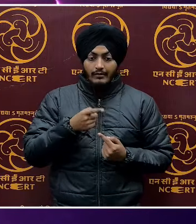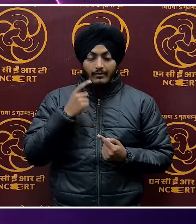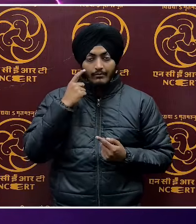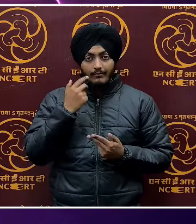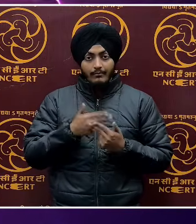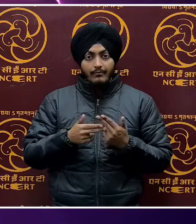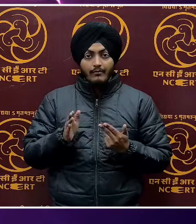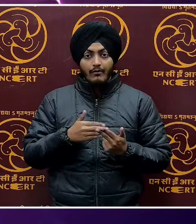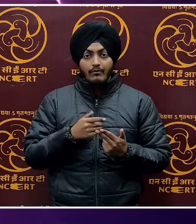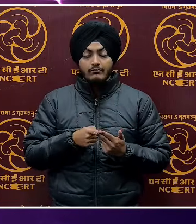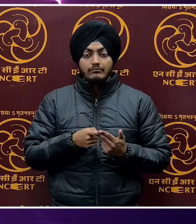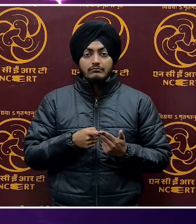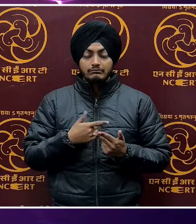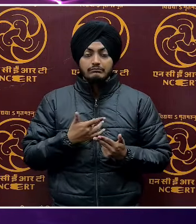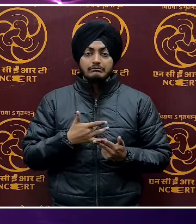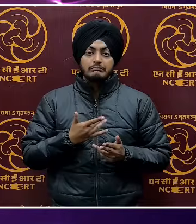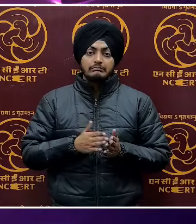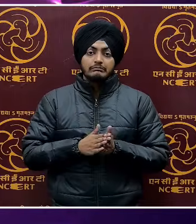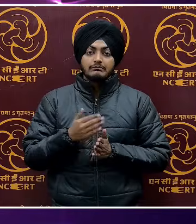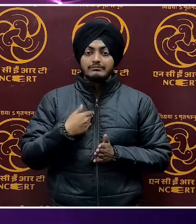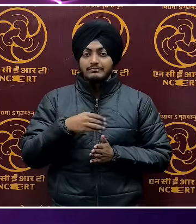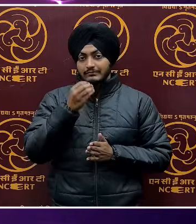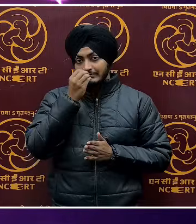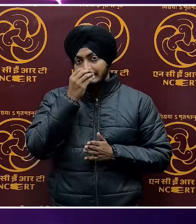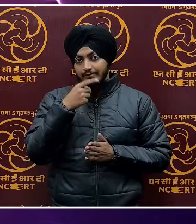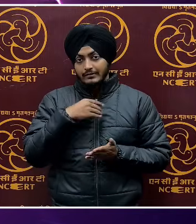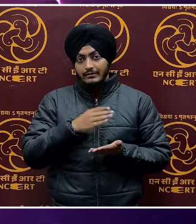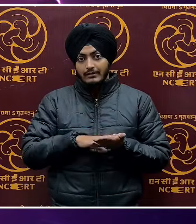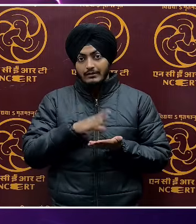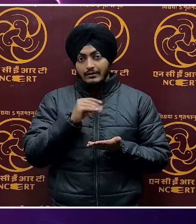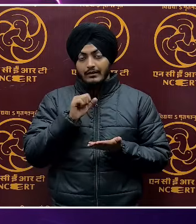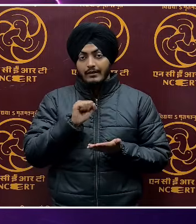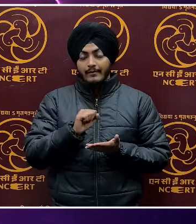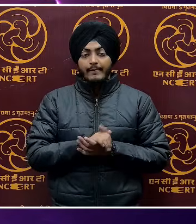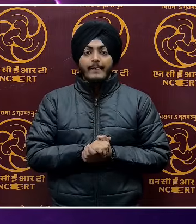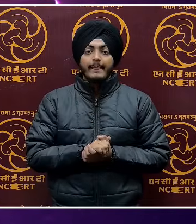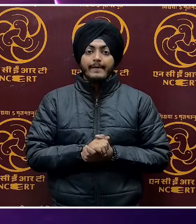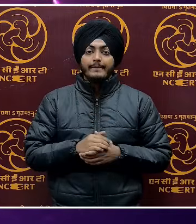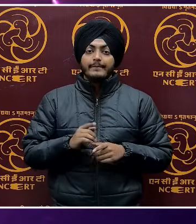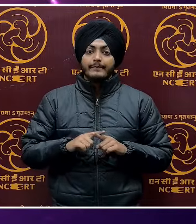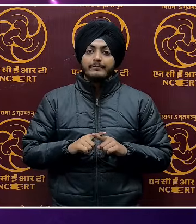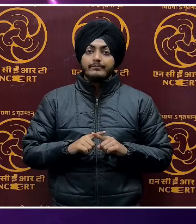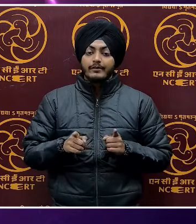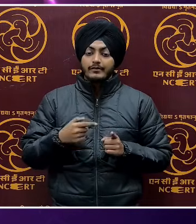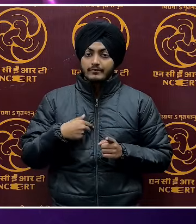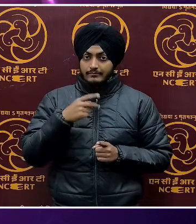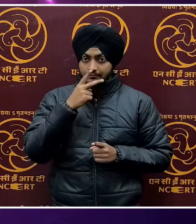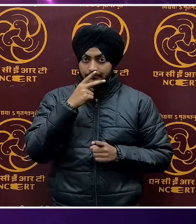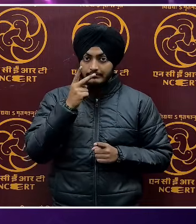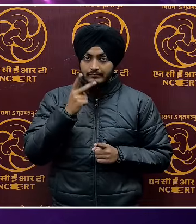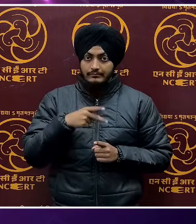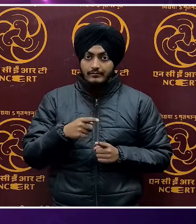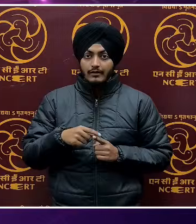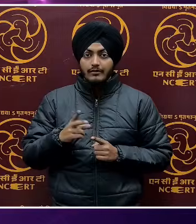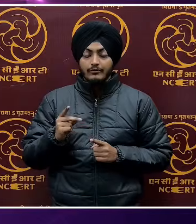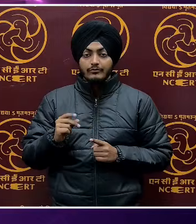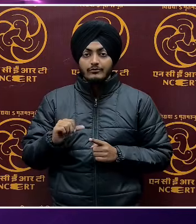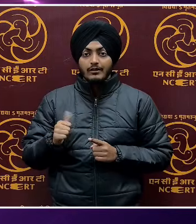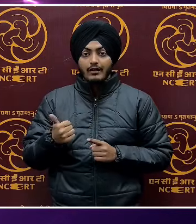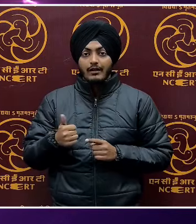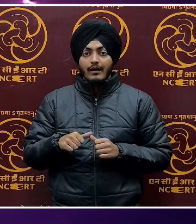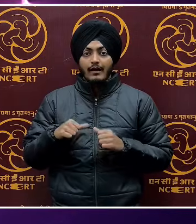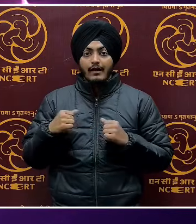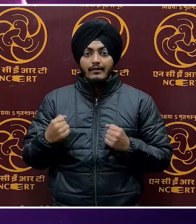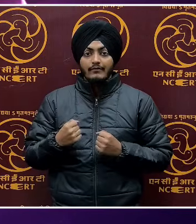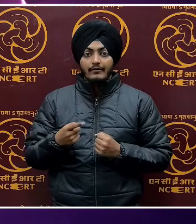is quite fun and easy. Yes, it's pretty easy if you have understood the poem. Okay, but I can see that you've got another activity for us. Yes,